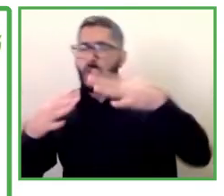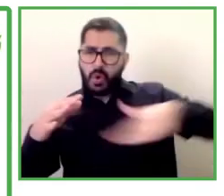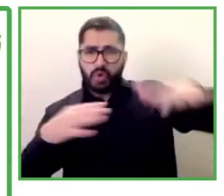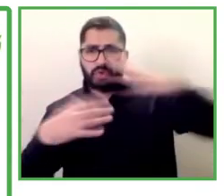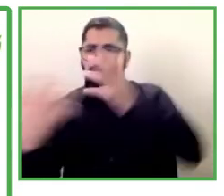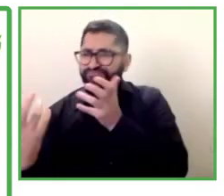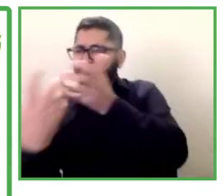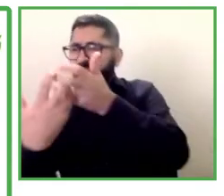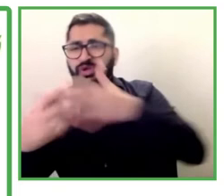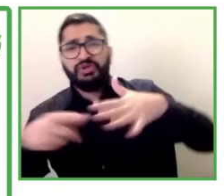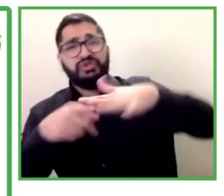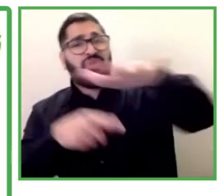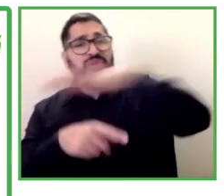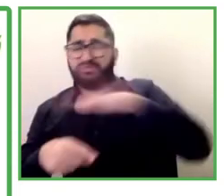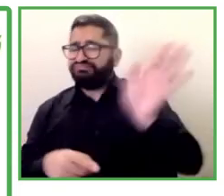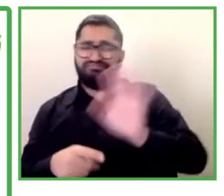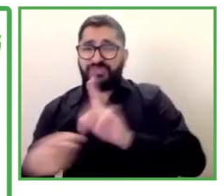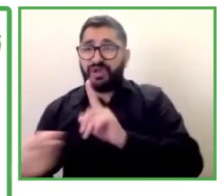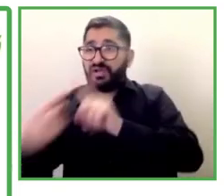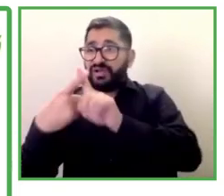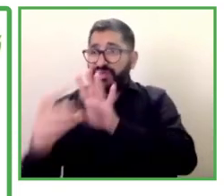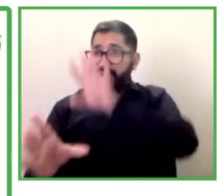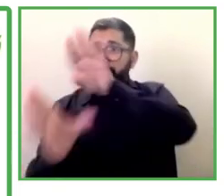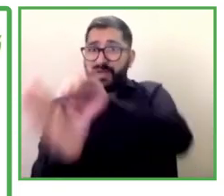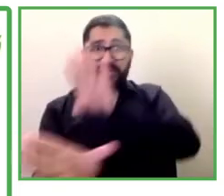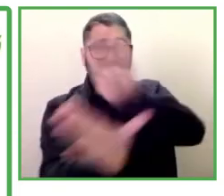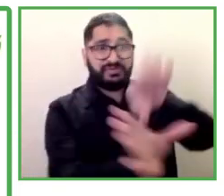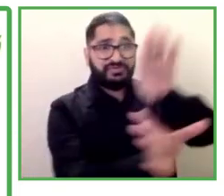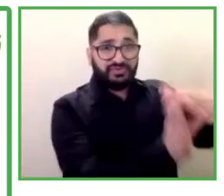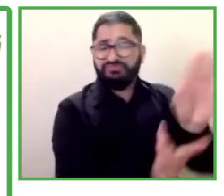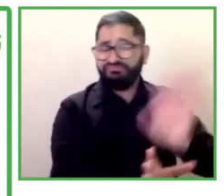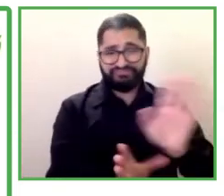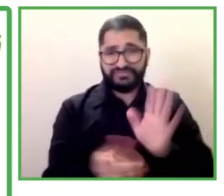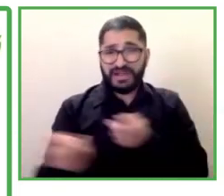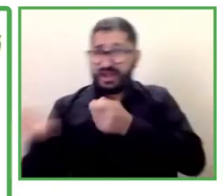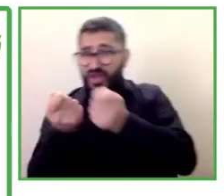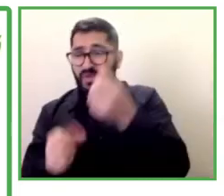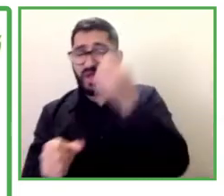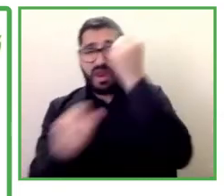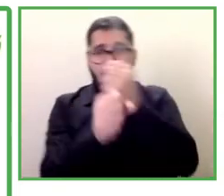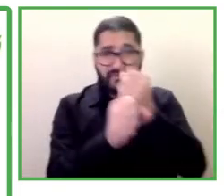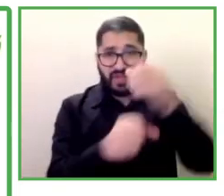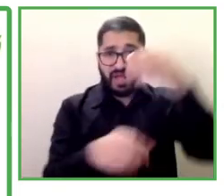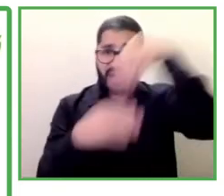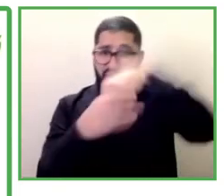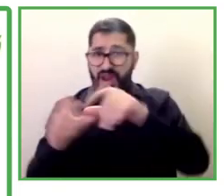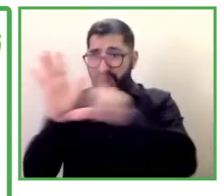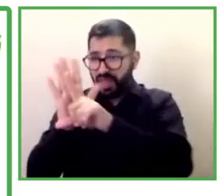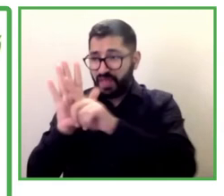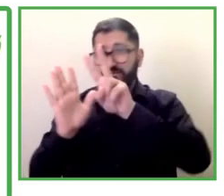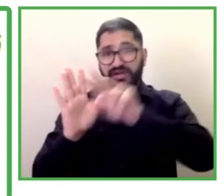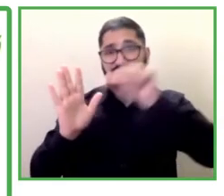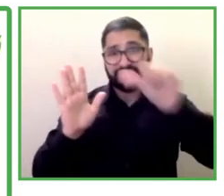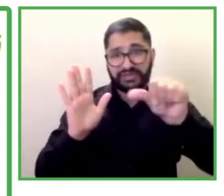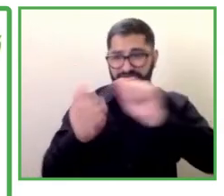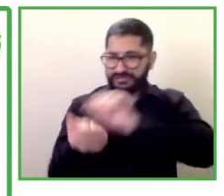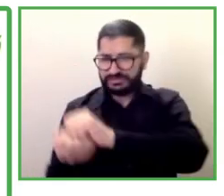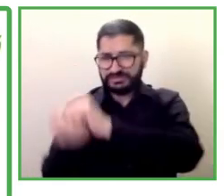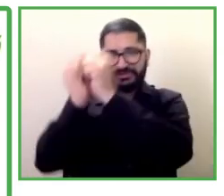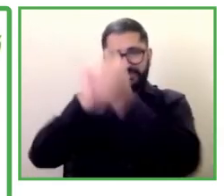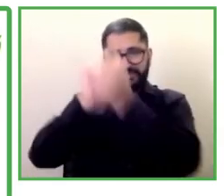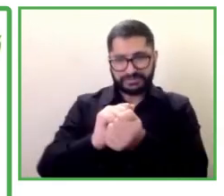are even worse because of them trying to access the work market. So that is